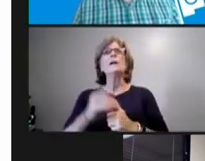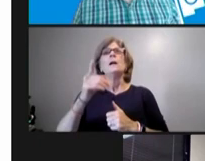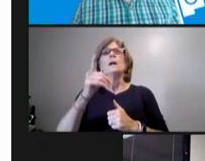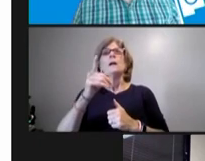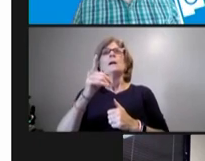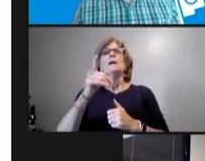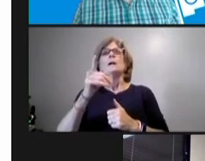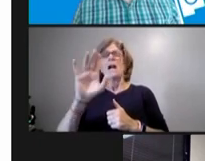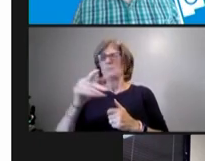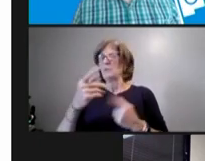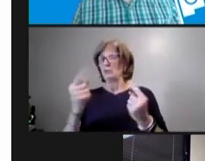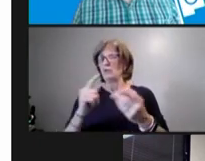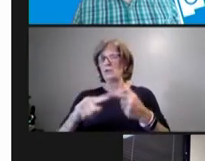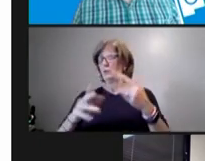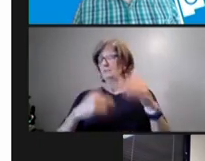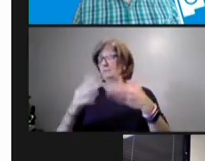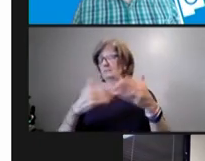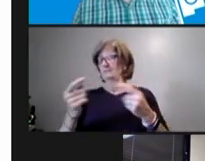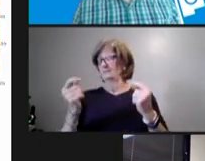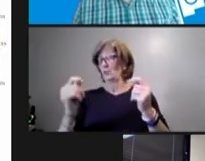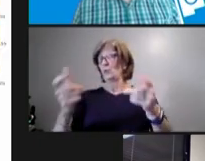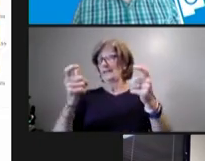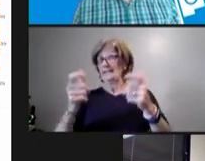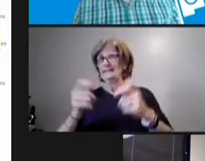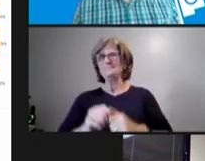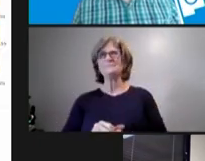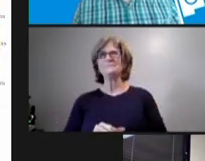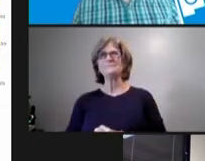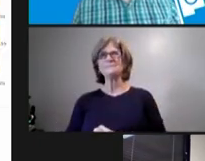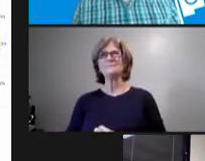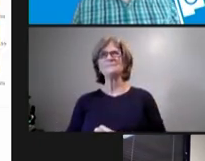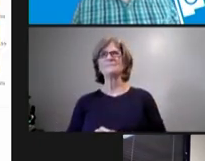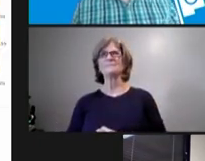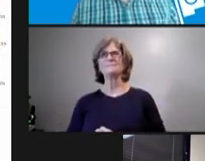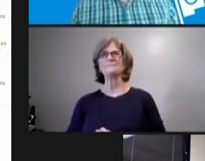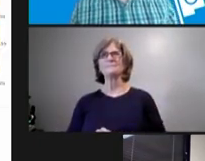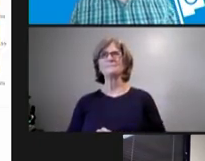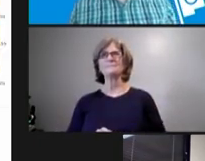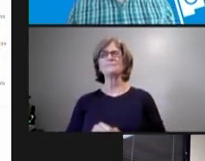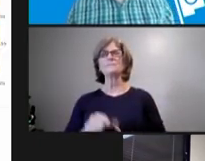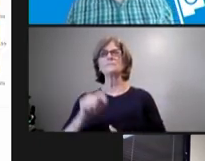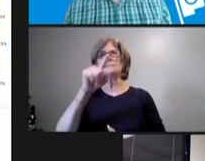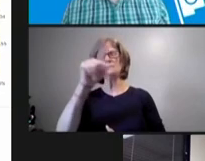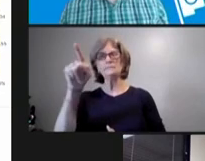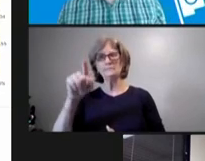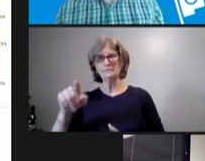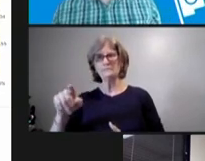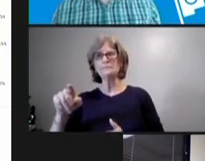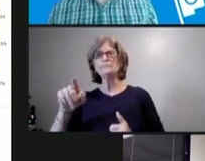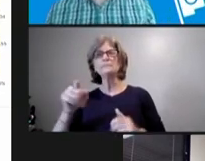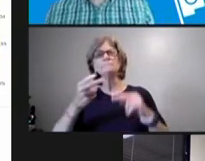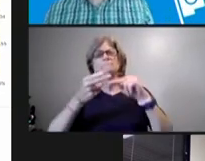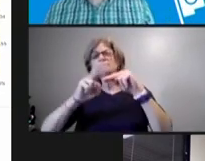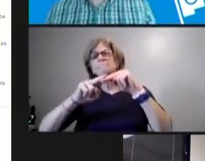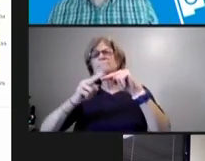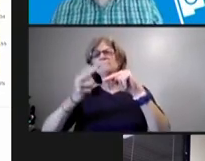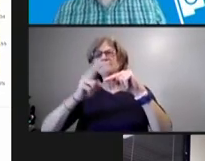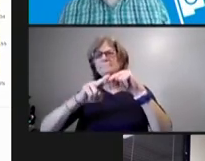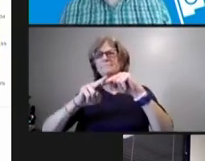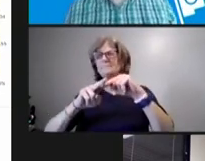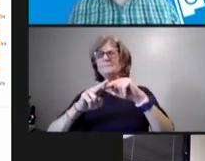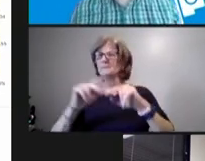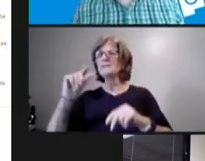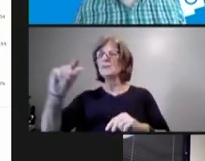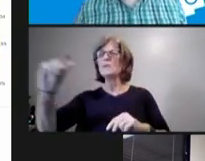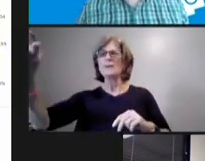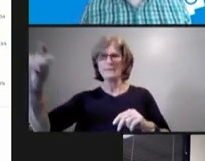I will try to go quickly through our regular program expenditures. So there have just been incremental increases in